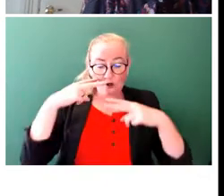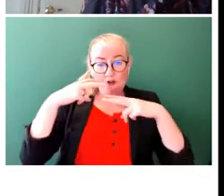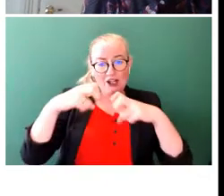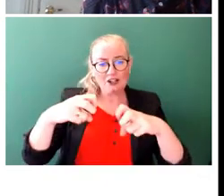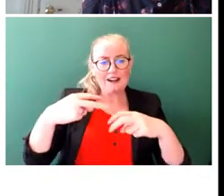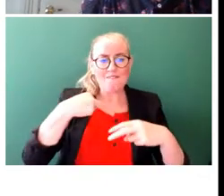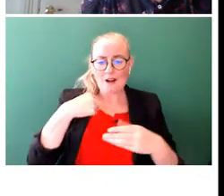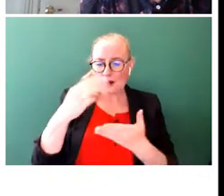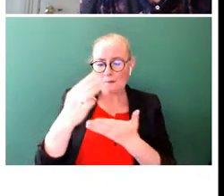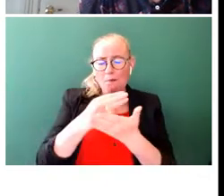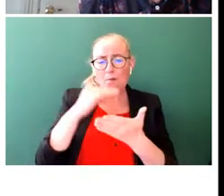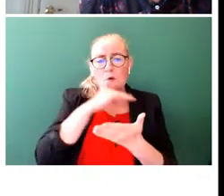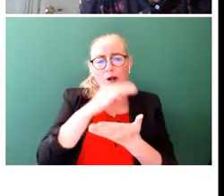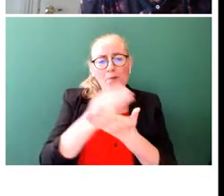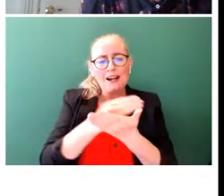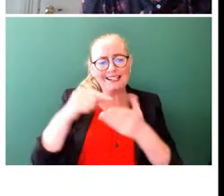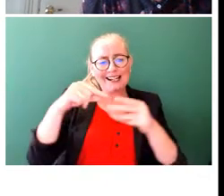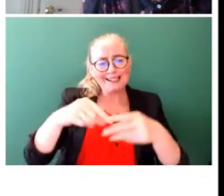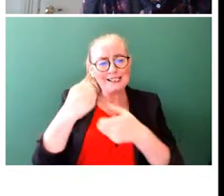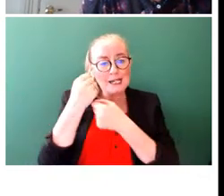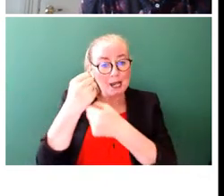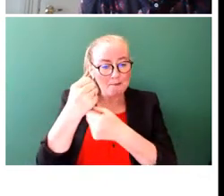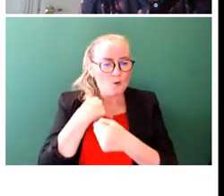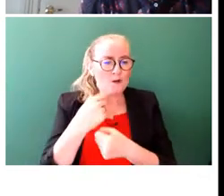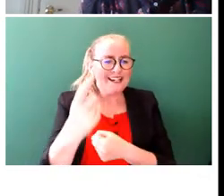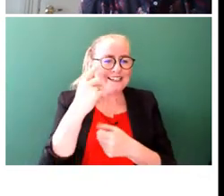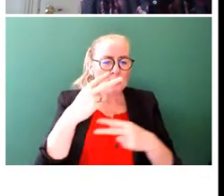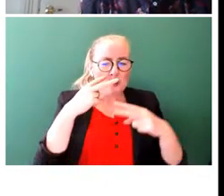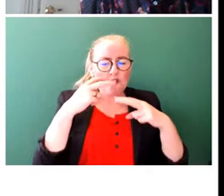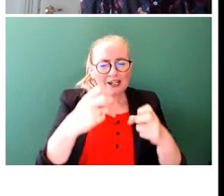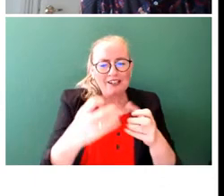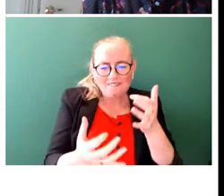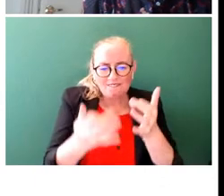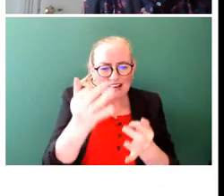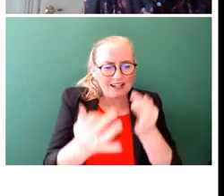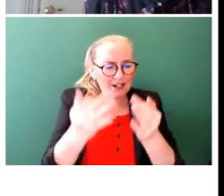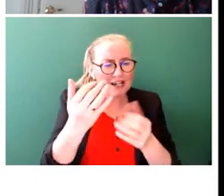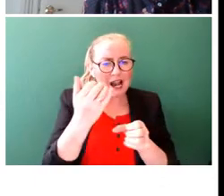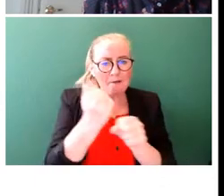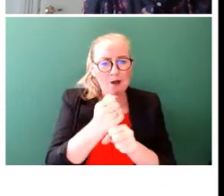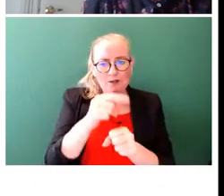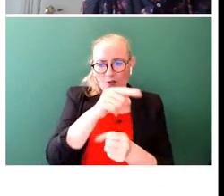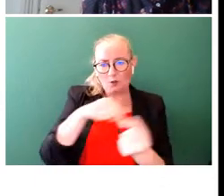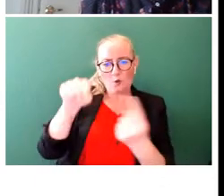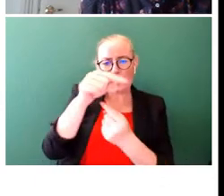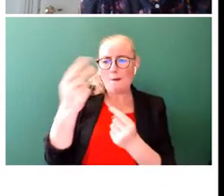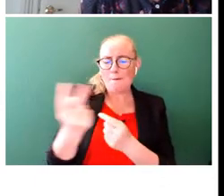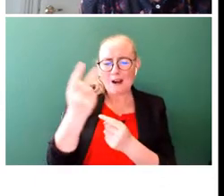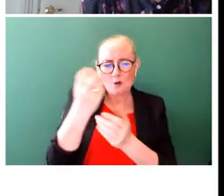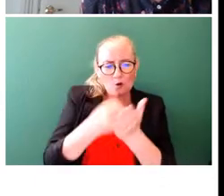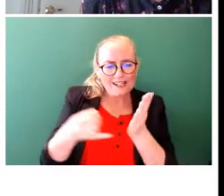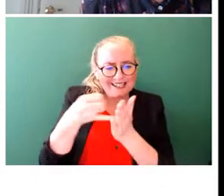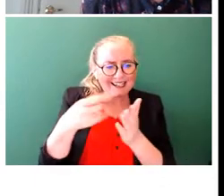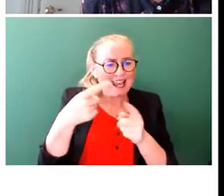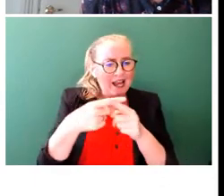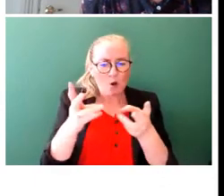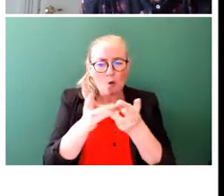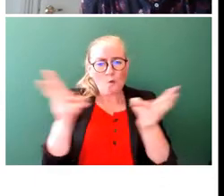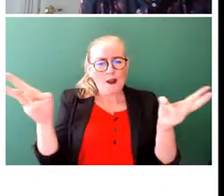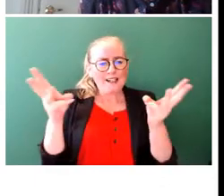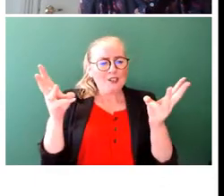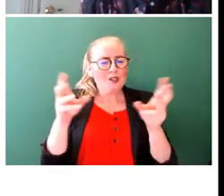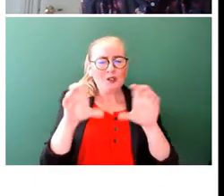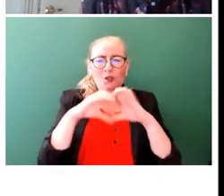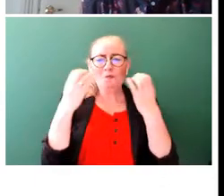campaign. And again, we conducted some research to see actually how our partner organizations and our wider community champion